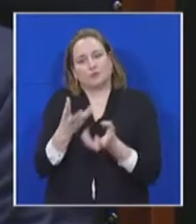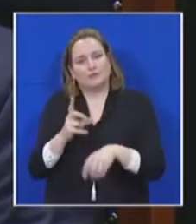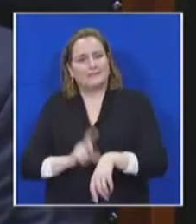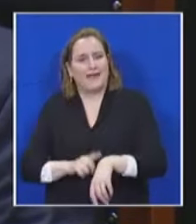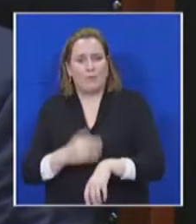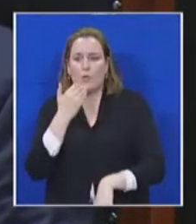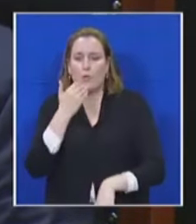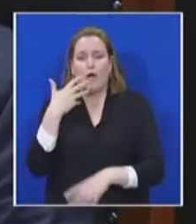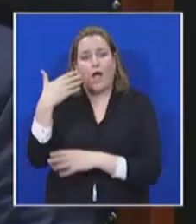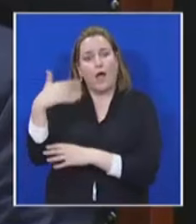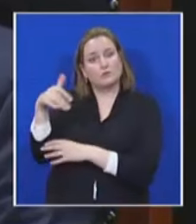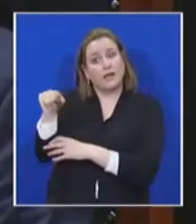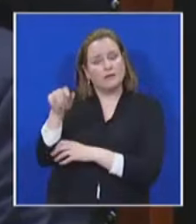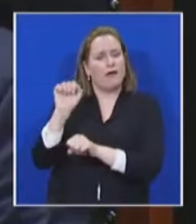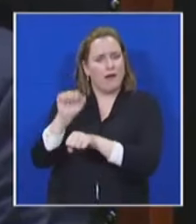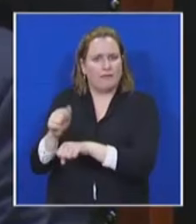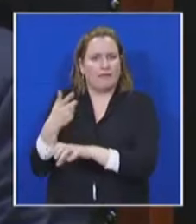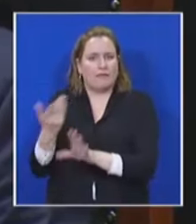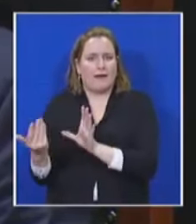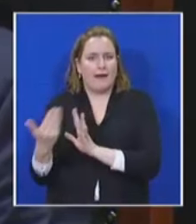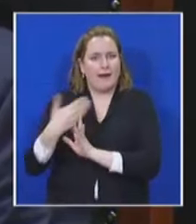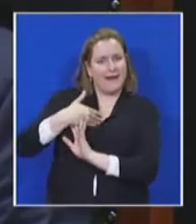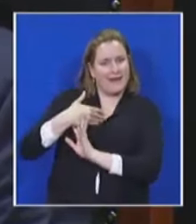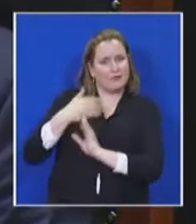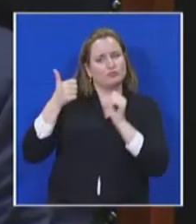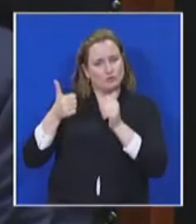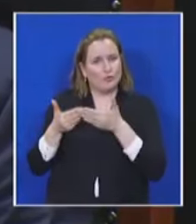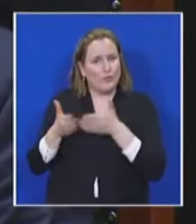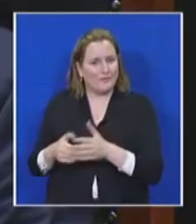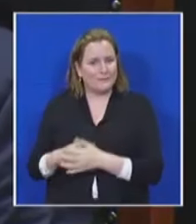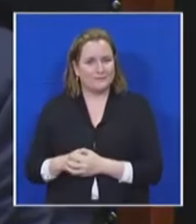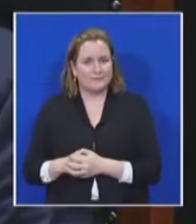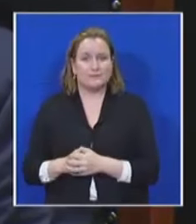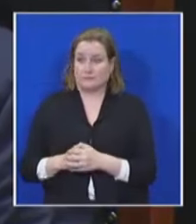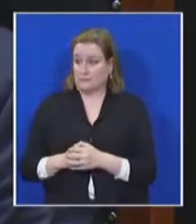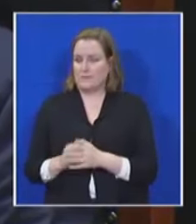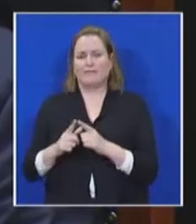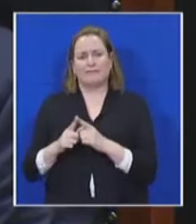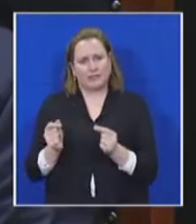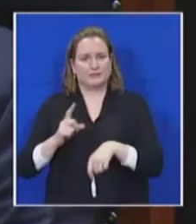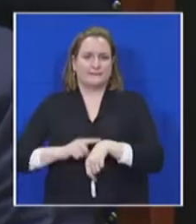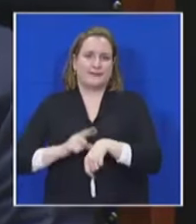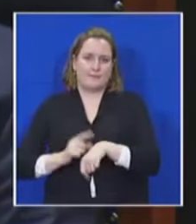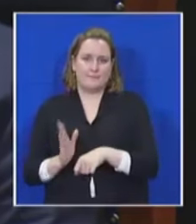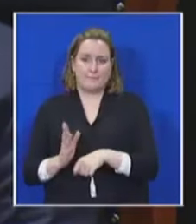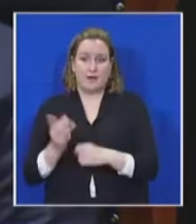outside to come in, there is no special provision for that, so we are going to proceed.